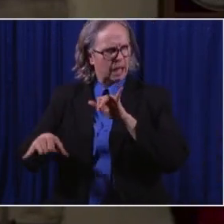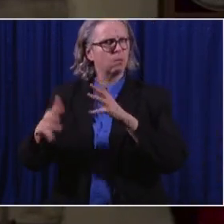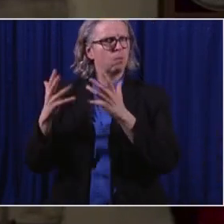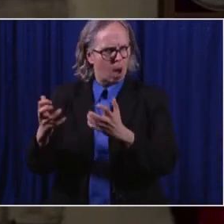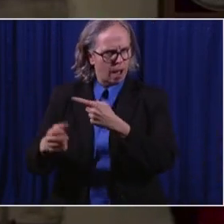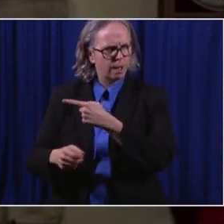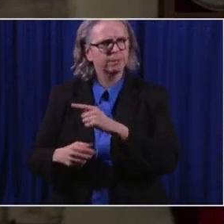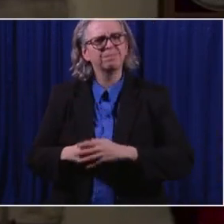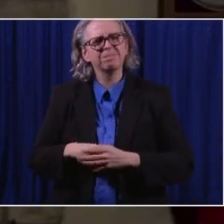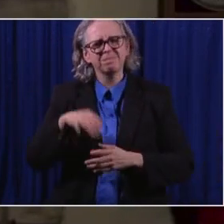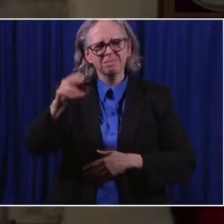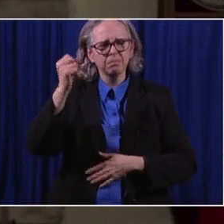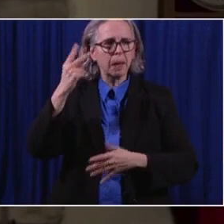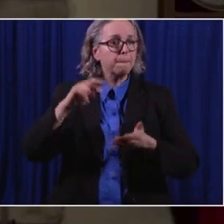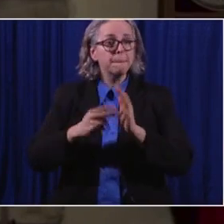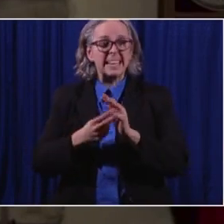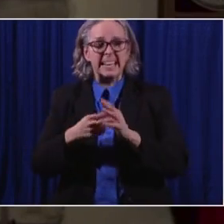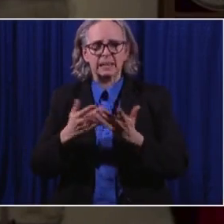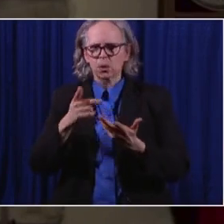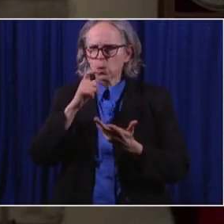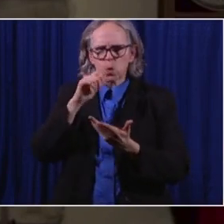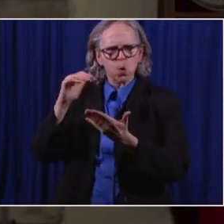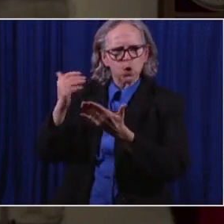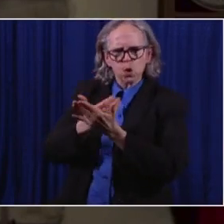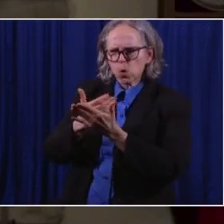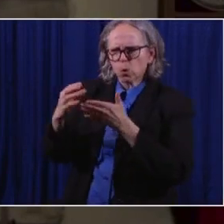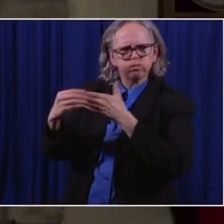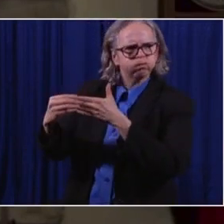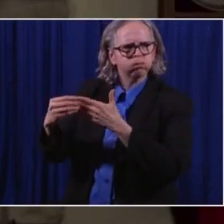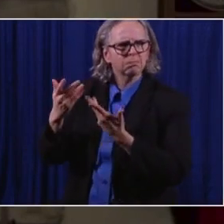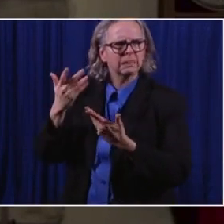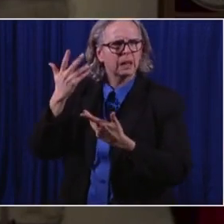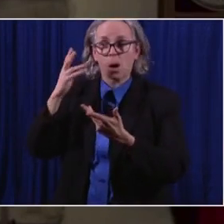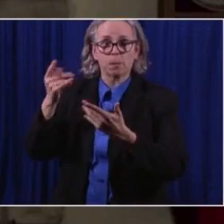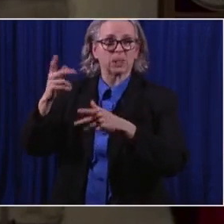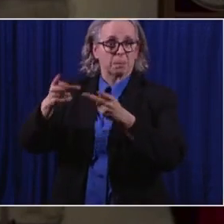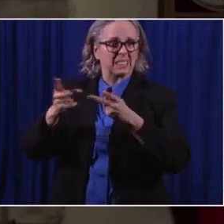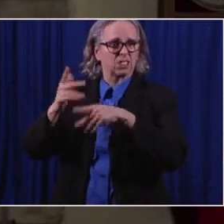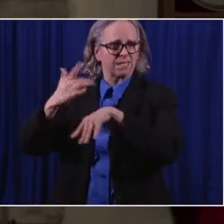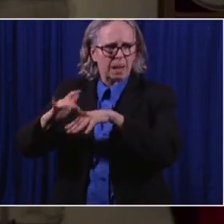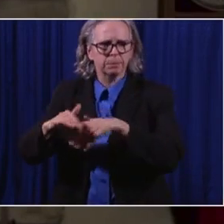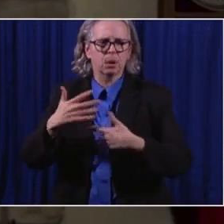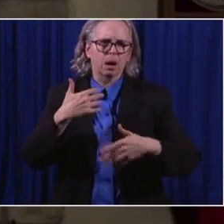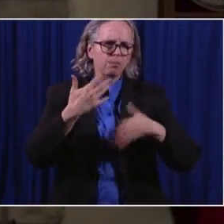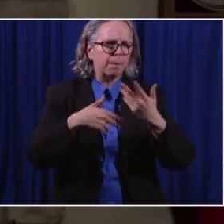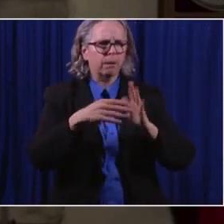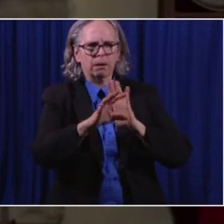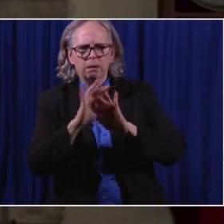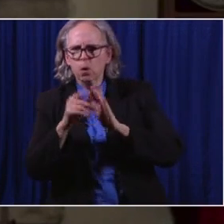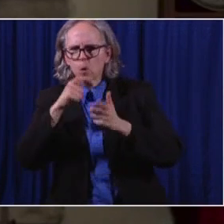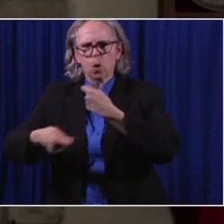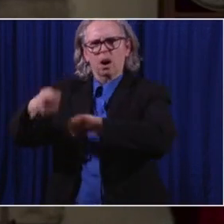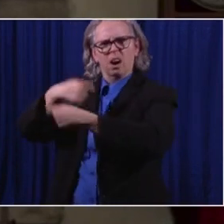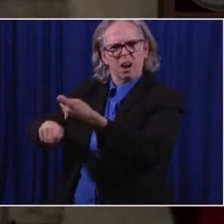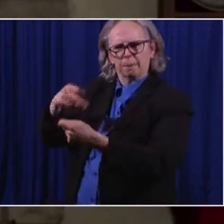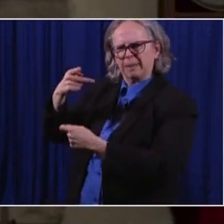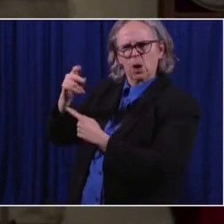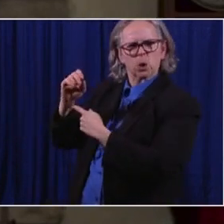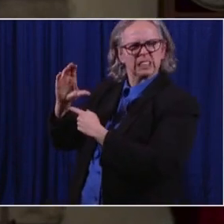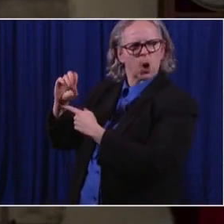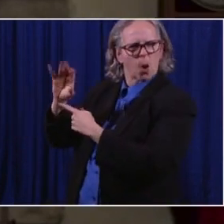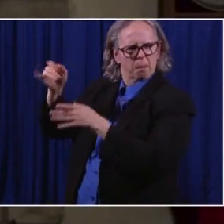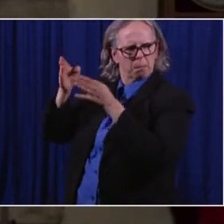we're in the process of filling a vacancy on the PUCO, and then also naming a new chair, which is